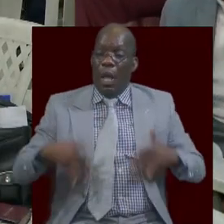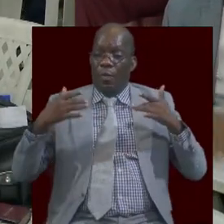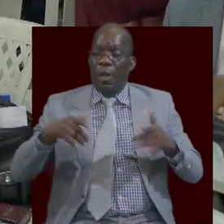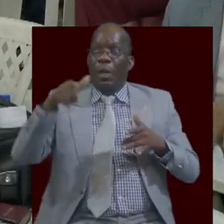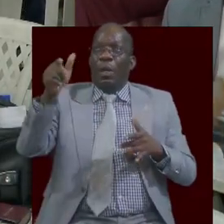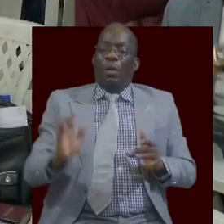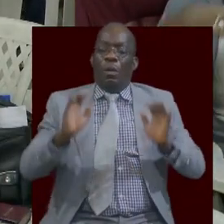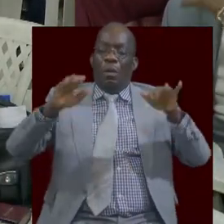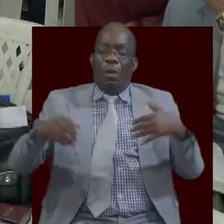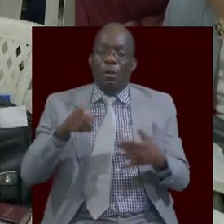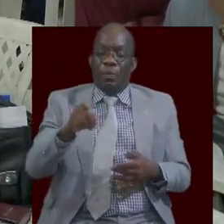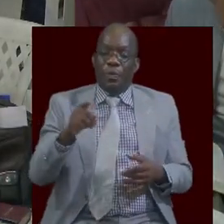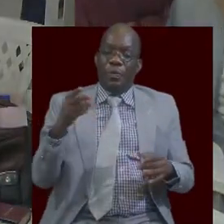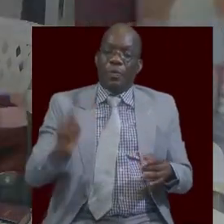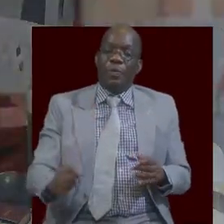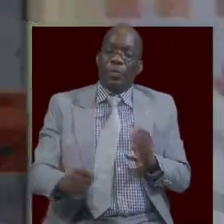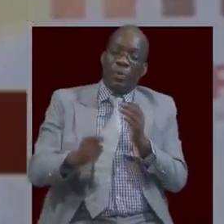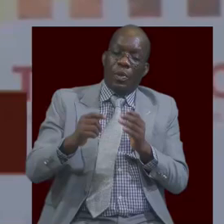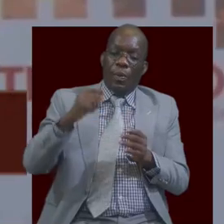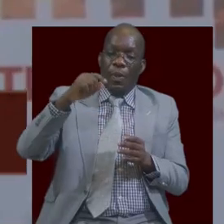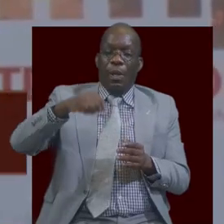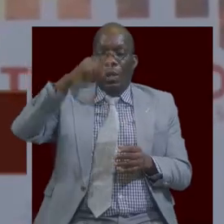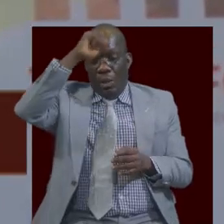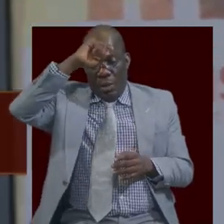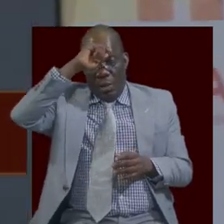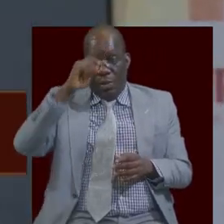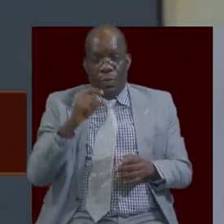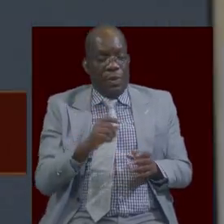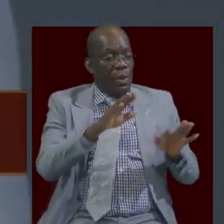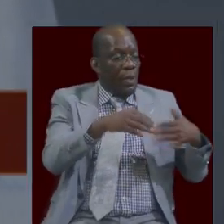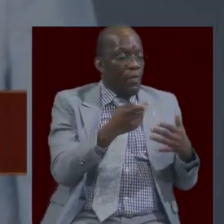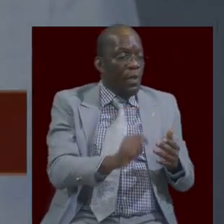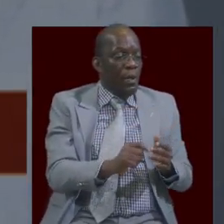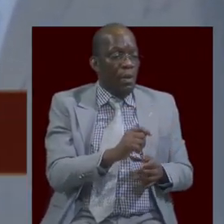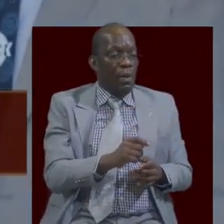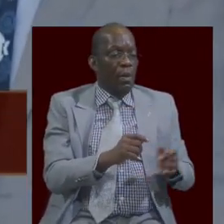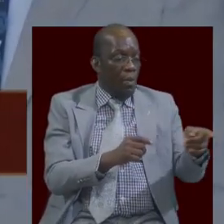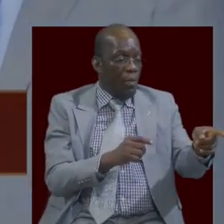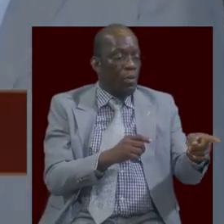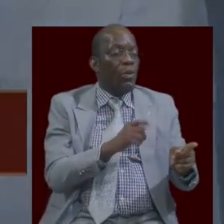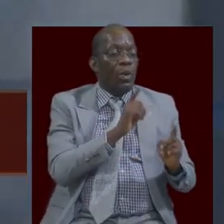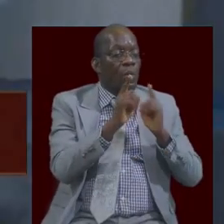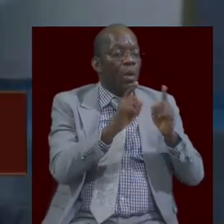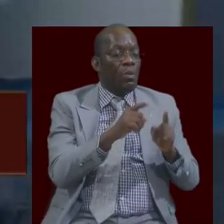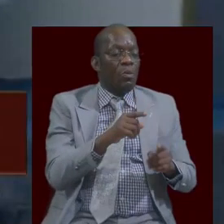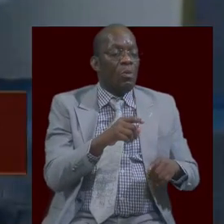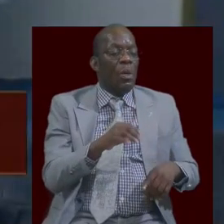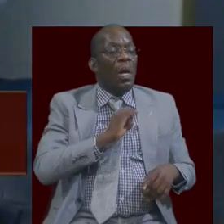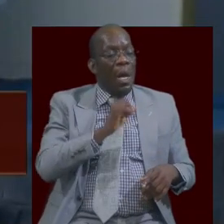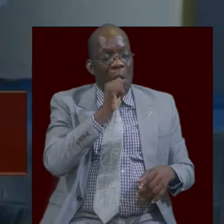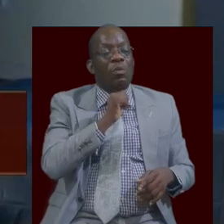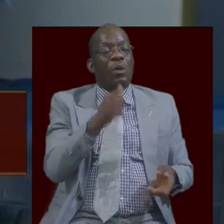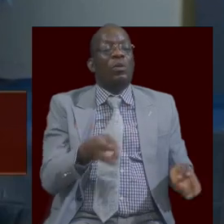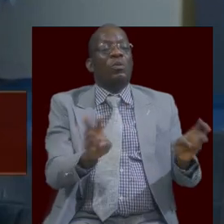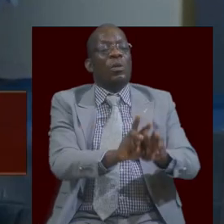have first class. And then they give the microphone to you and they say, talk, I am not worthy.